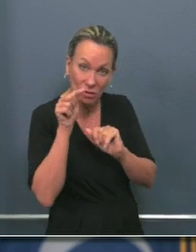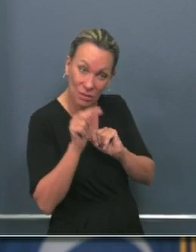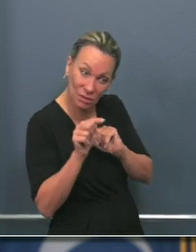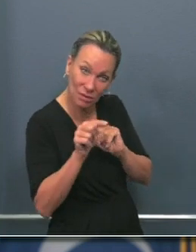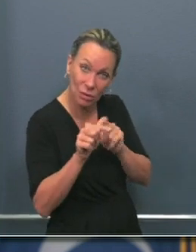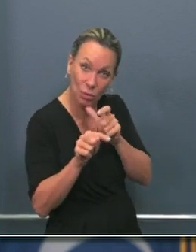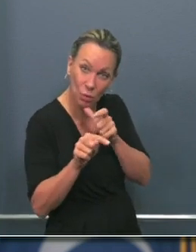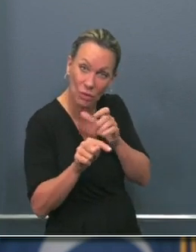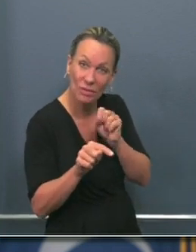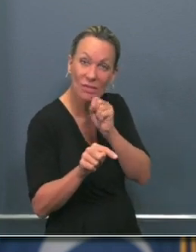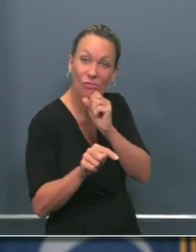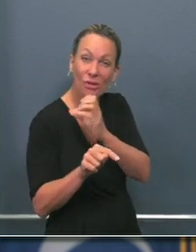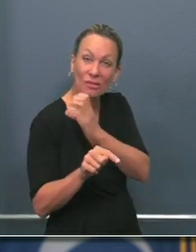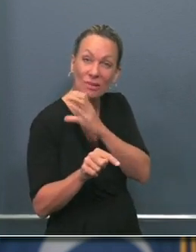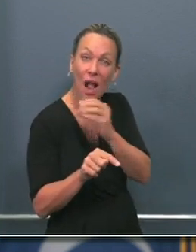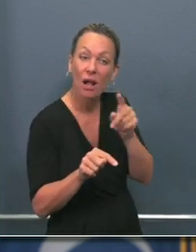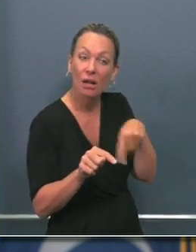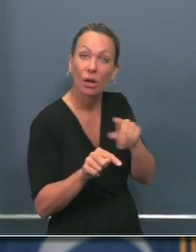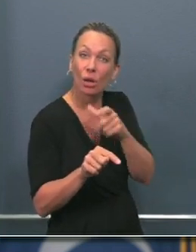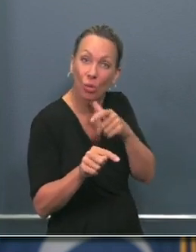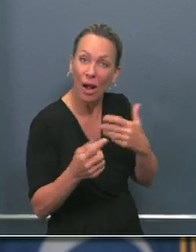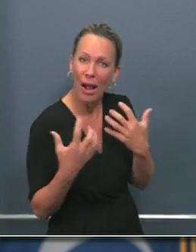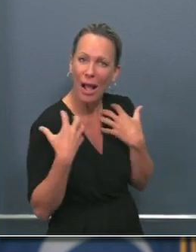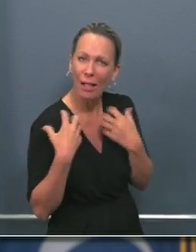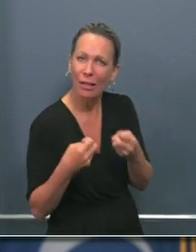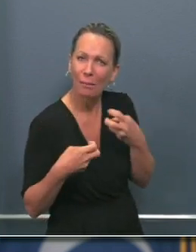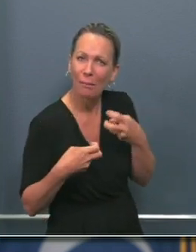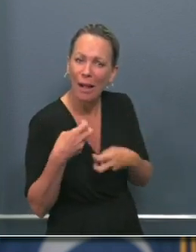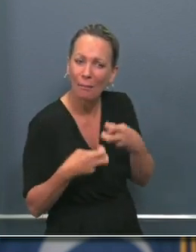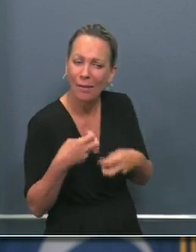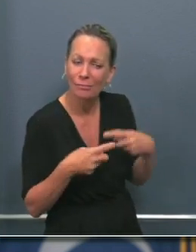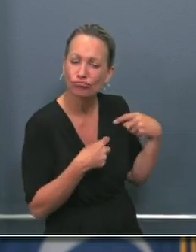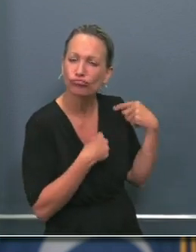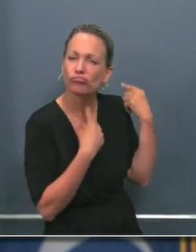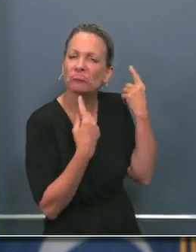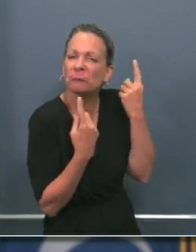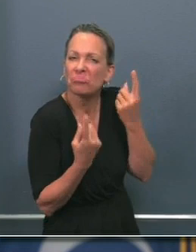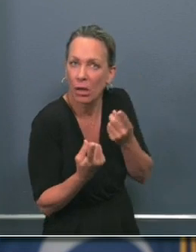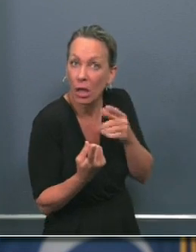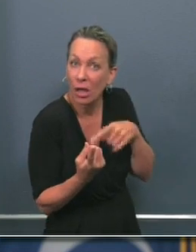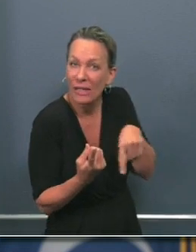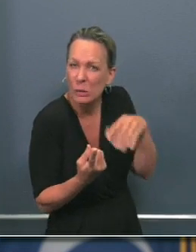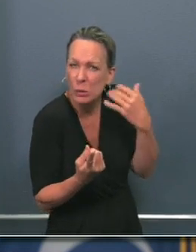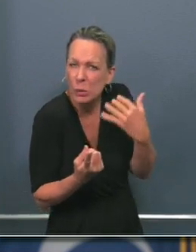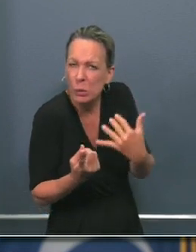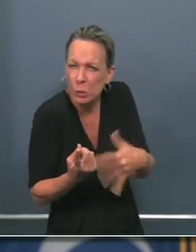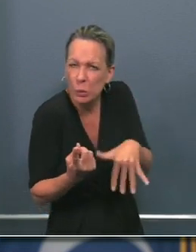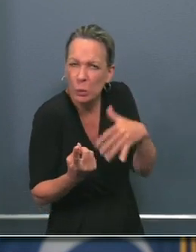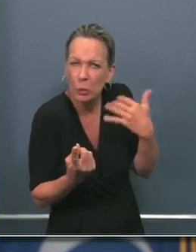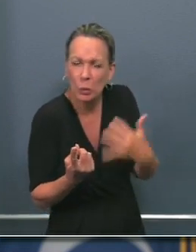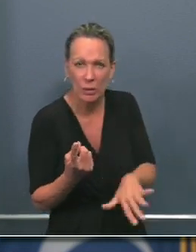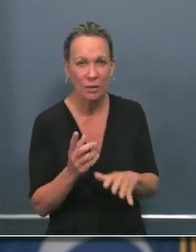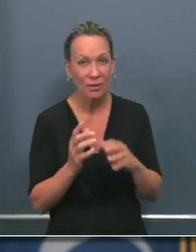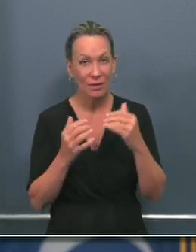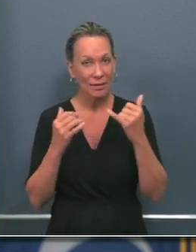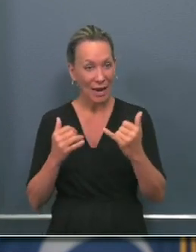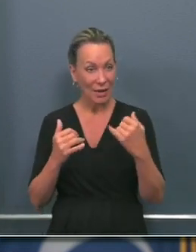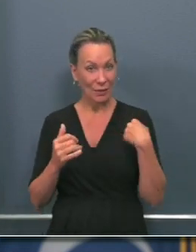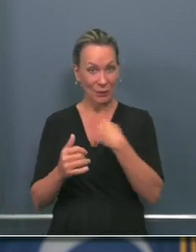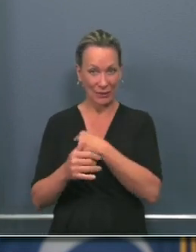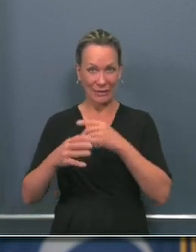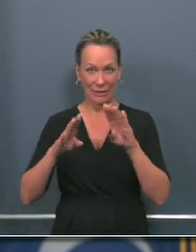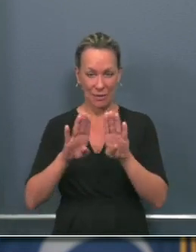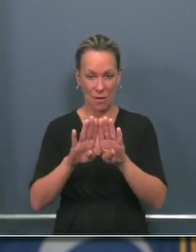cautious and are cautioned at this moment as we move forward. And again, the images over the weekend, not